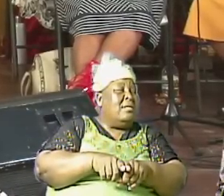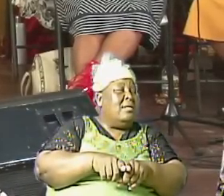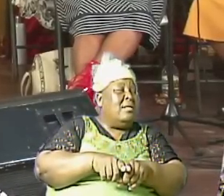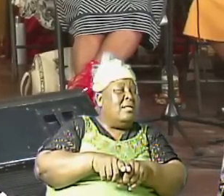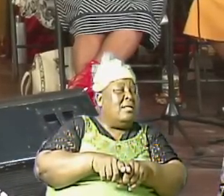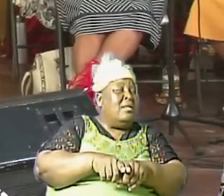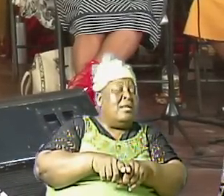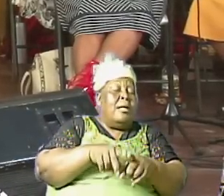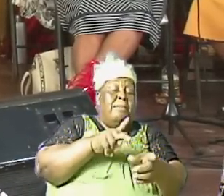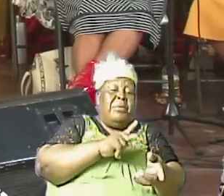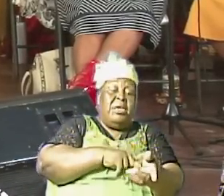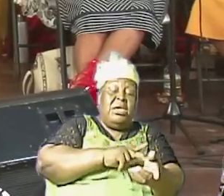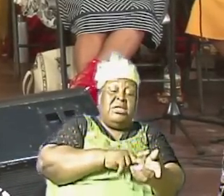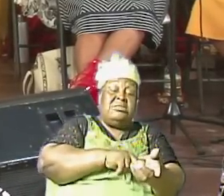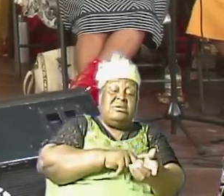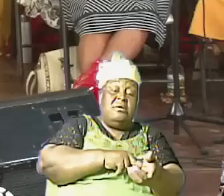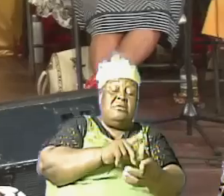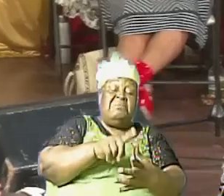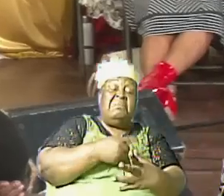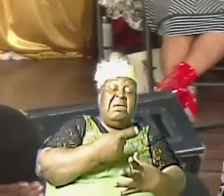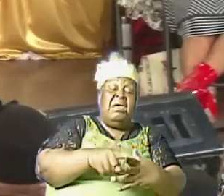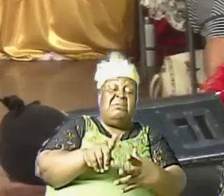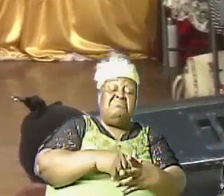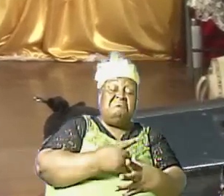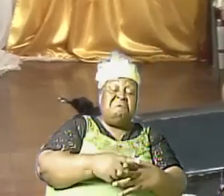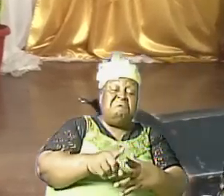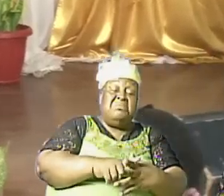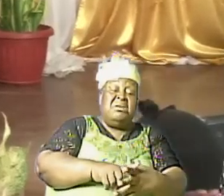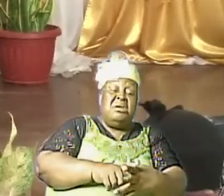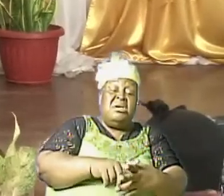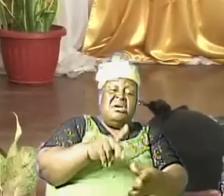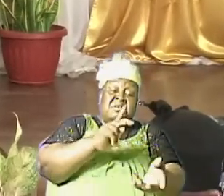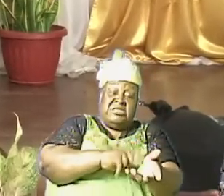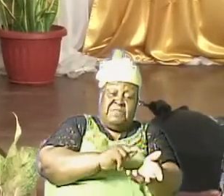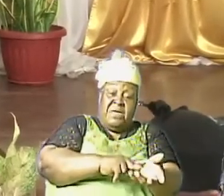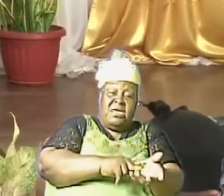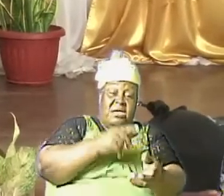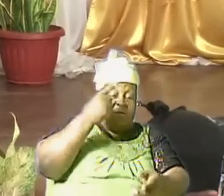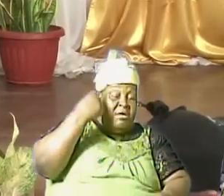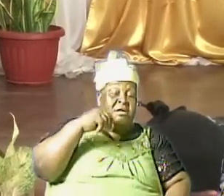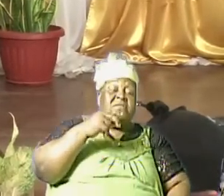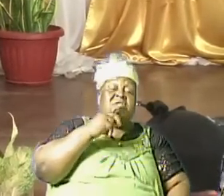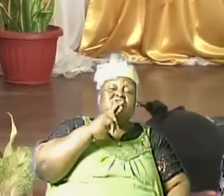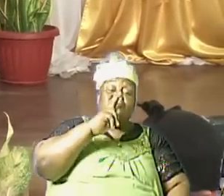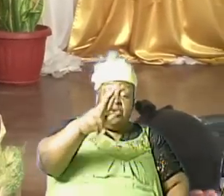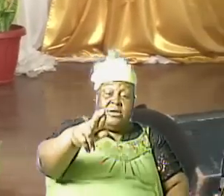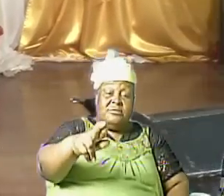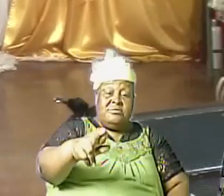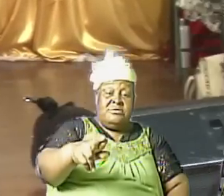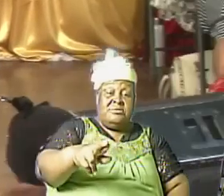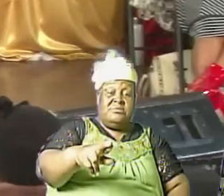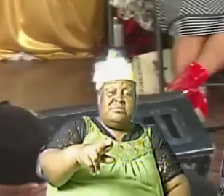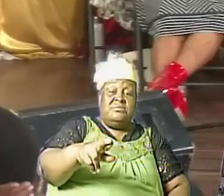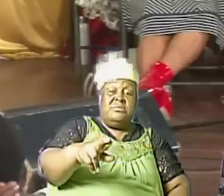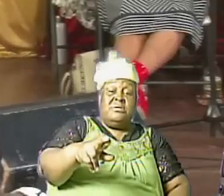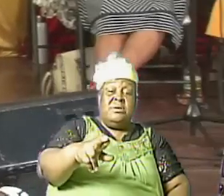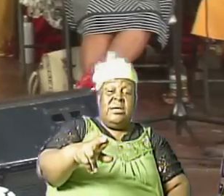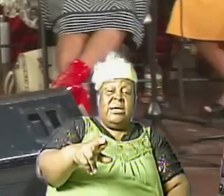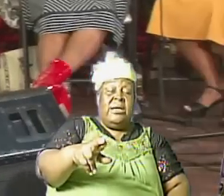apostle then, Simon then, were speaking of his reality.